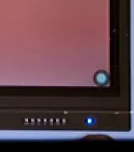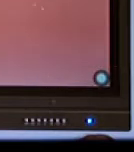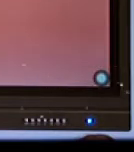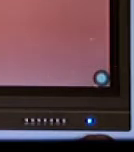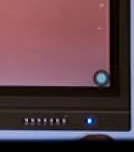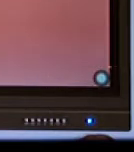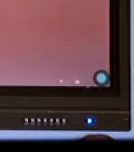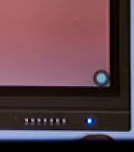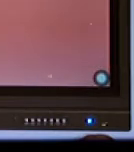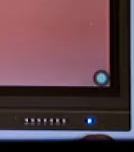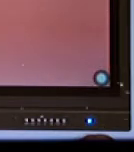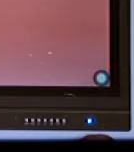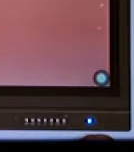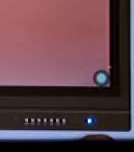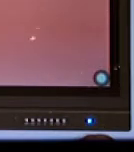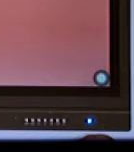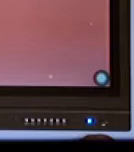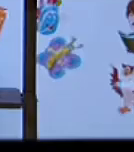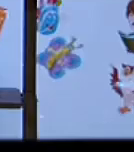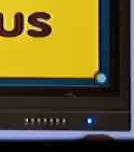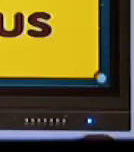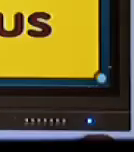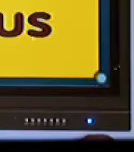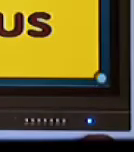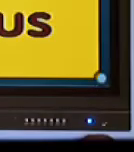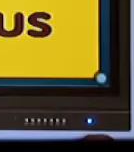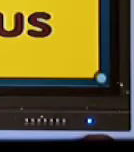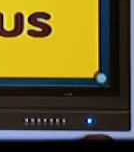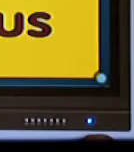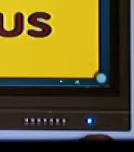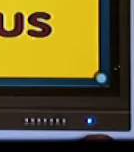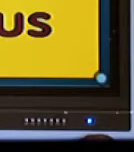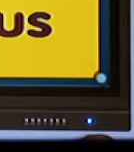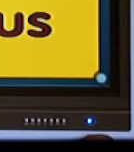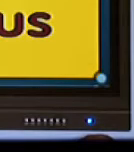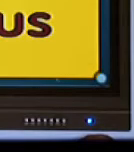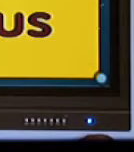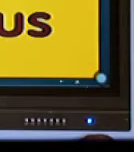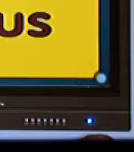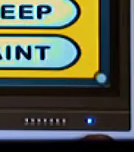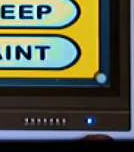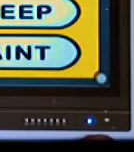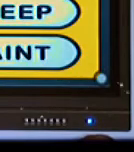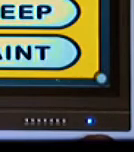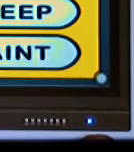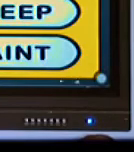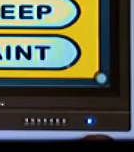running. And jump. Present continuous. What are they doing?